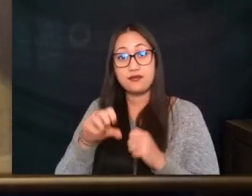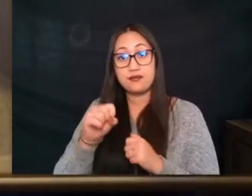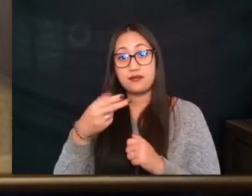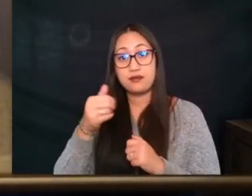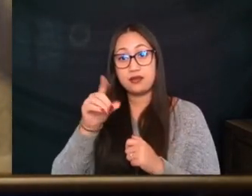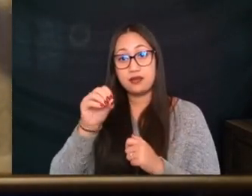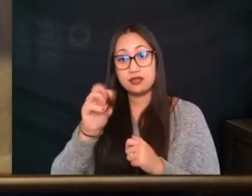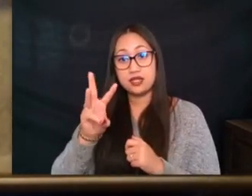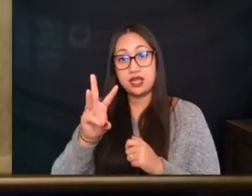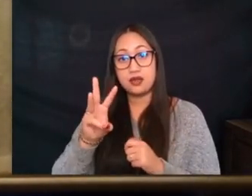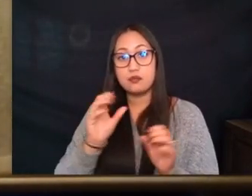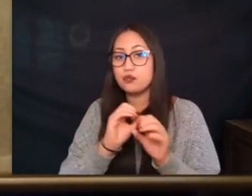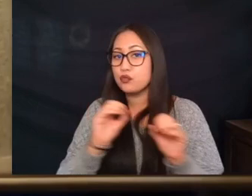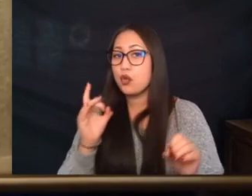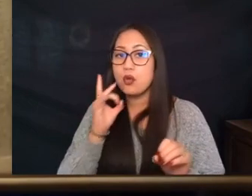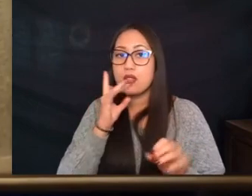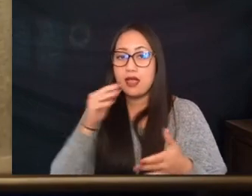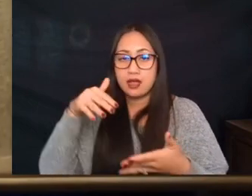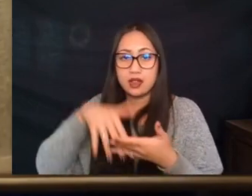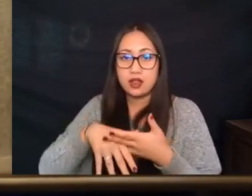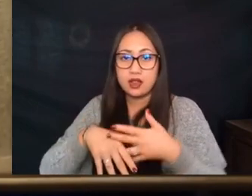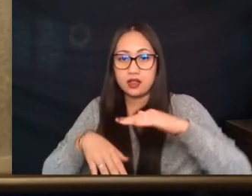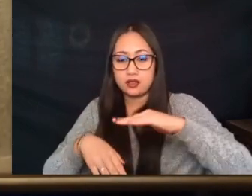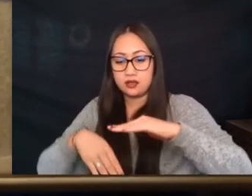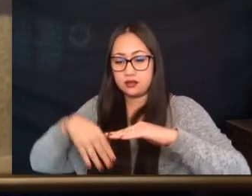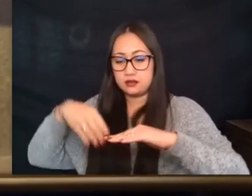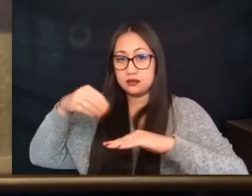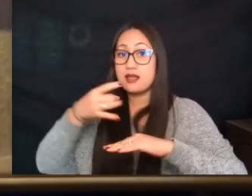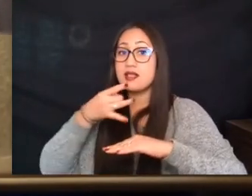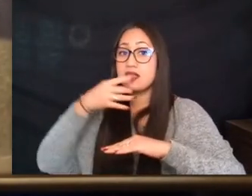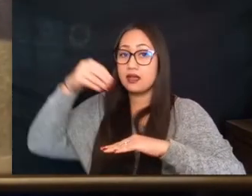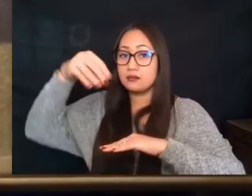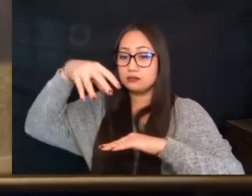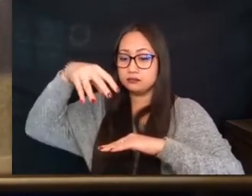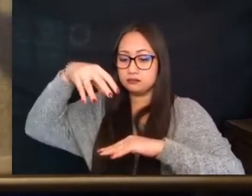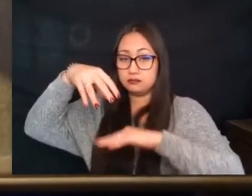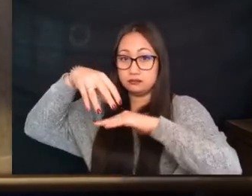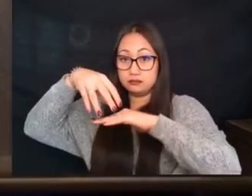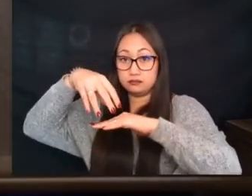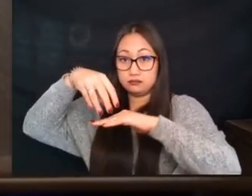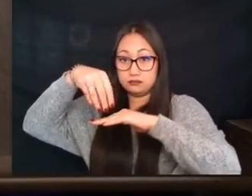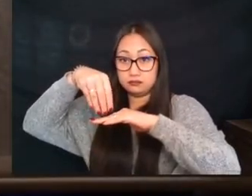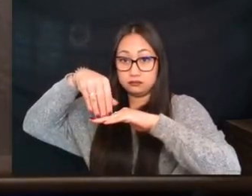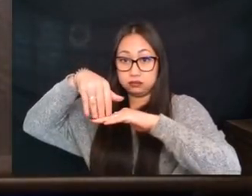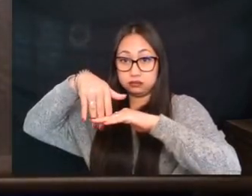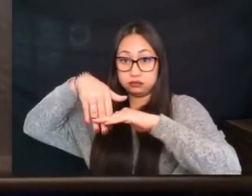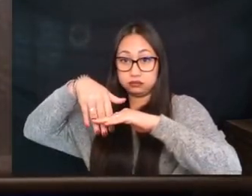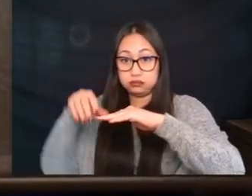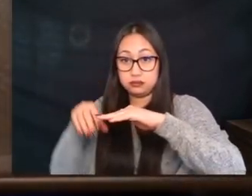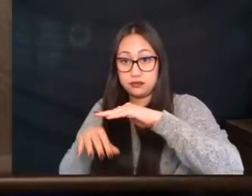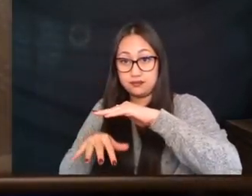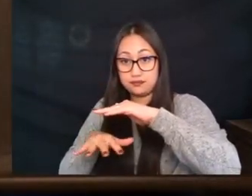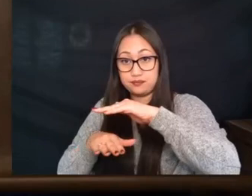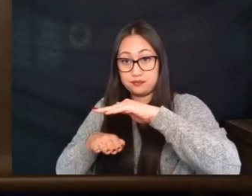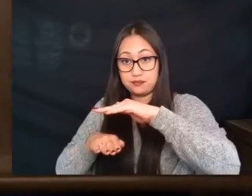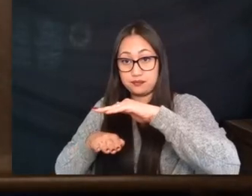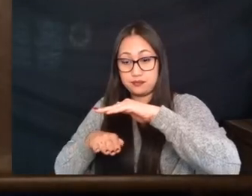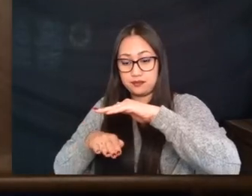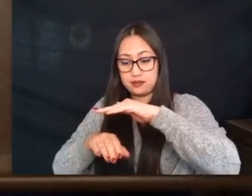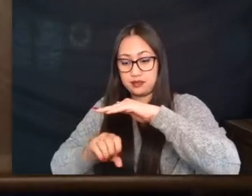object doesn't let any light pass through. The closer I get to the surface, the darker my shadow gets. But if I put it in front of my light